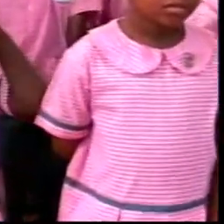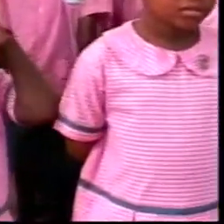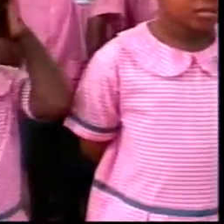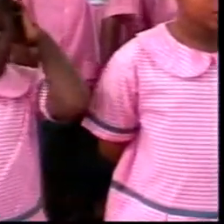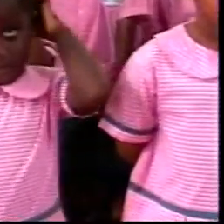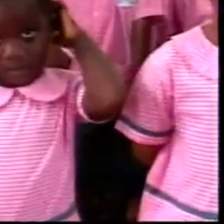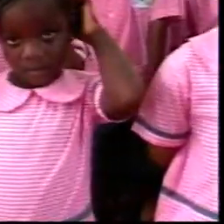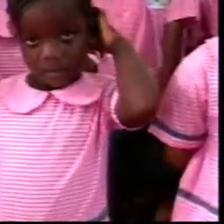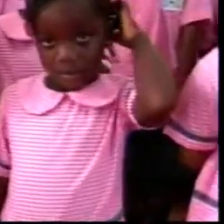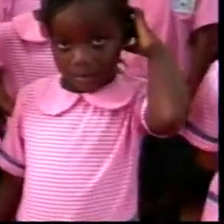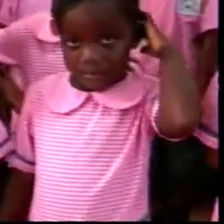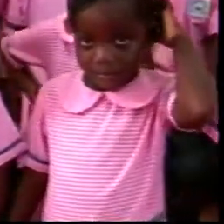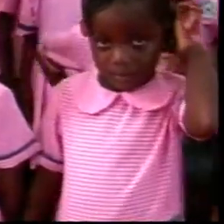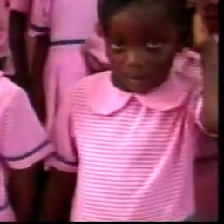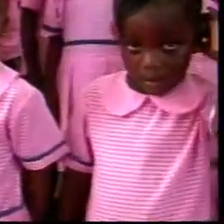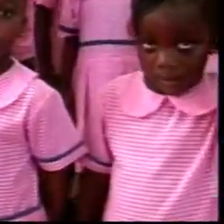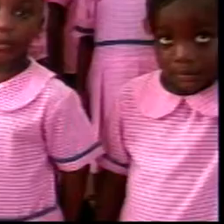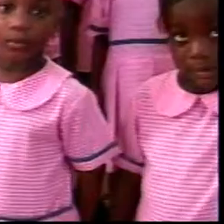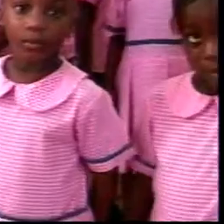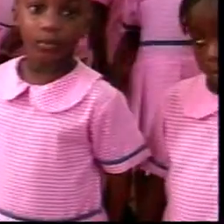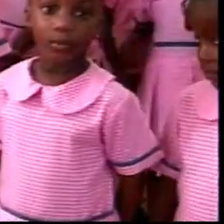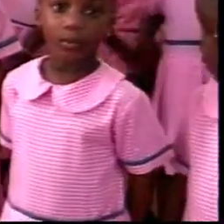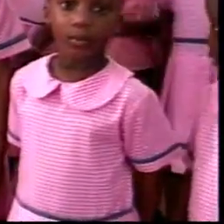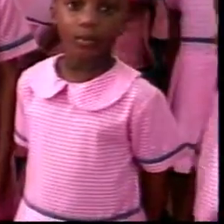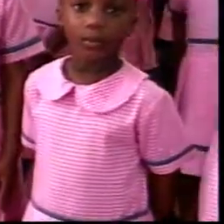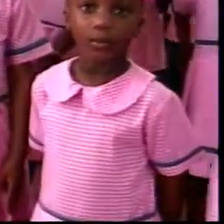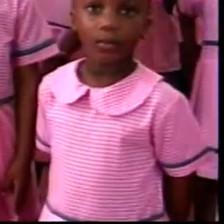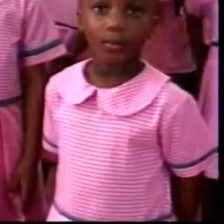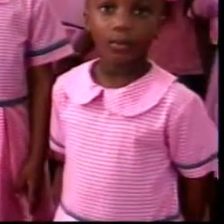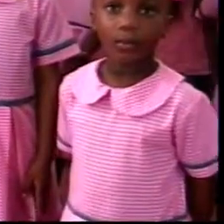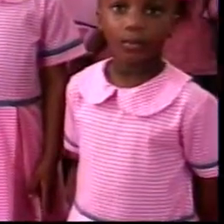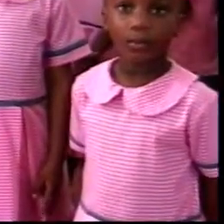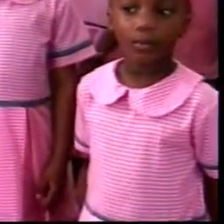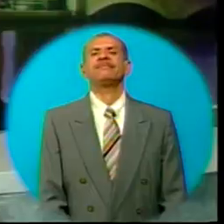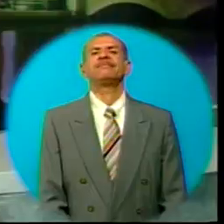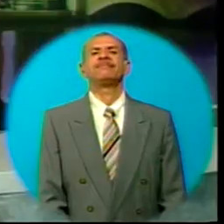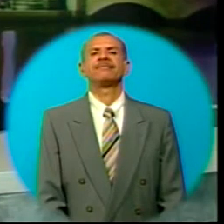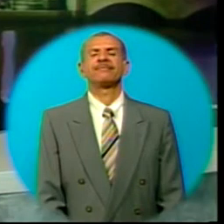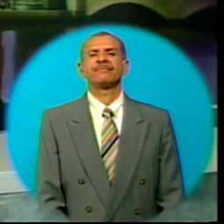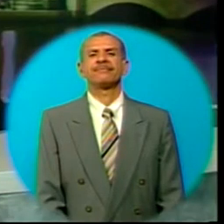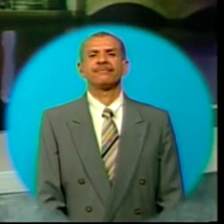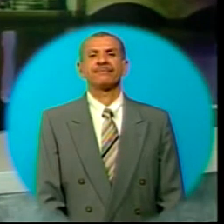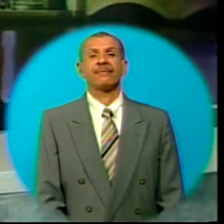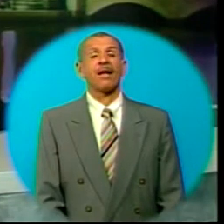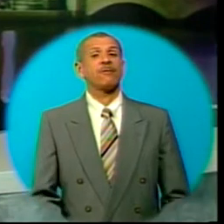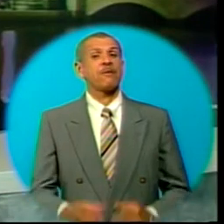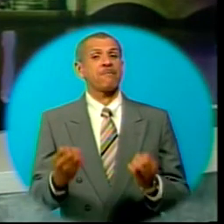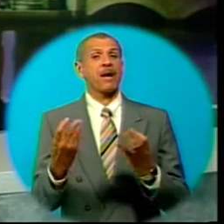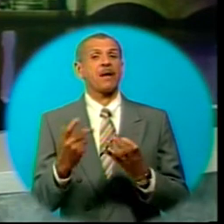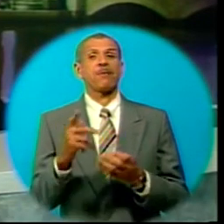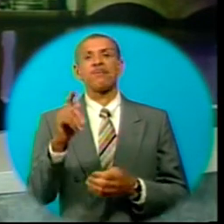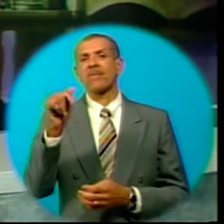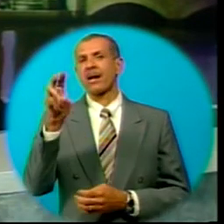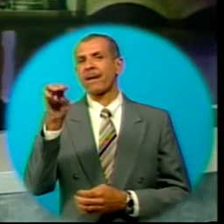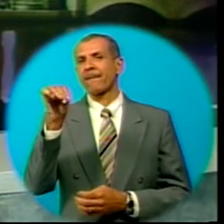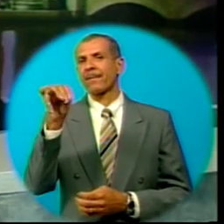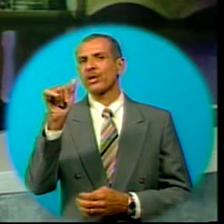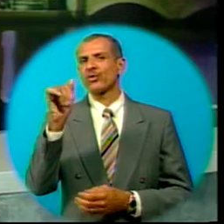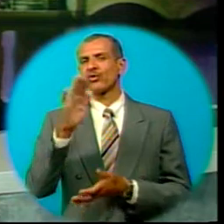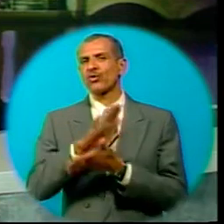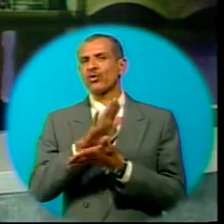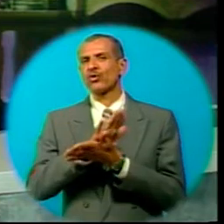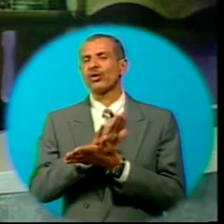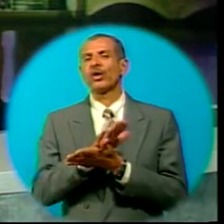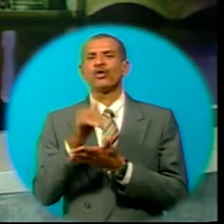Friday, December 11th. Kishmar Singis, CBC News. Well, for many primary school students, parents